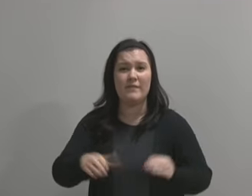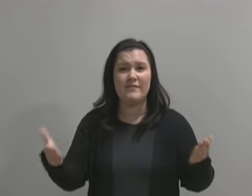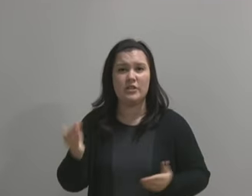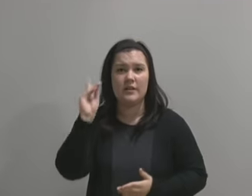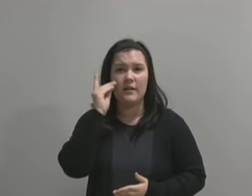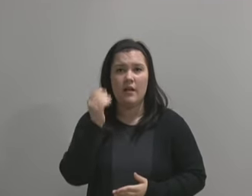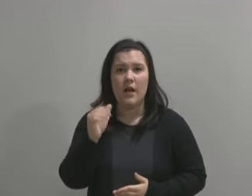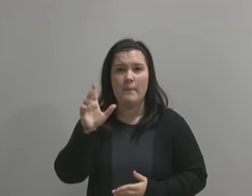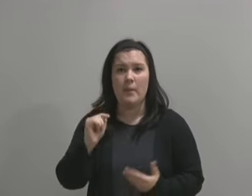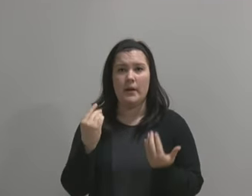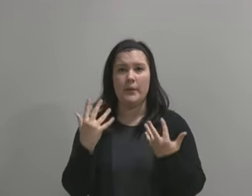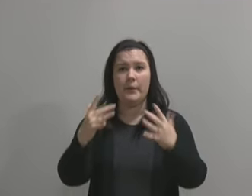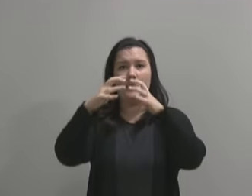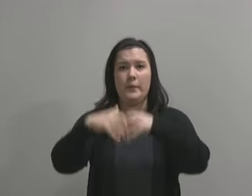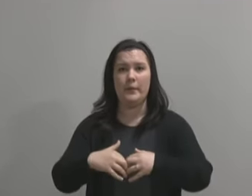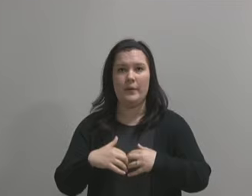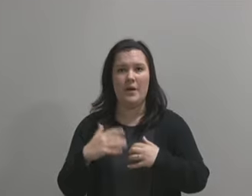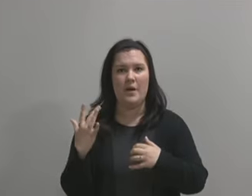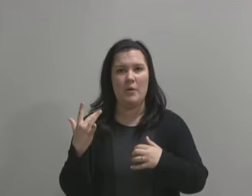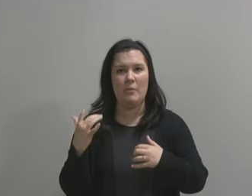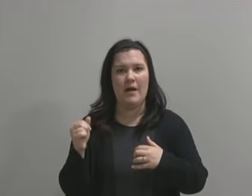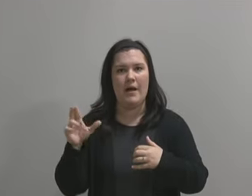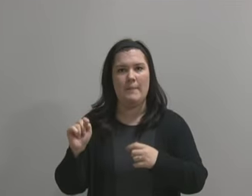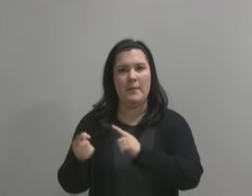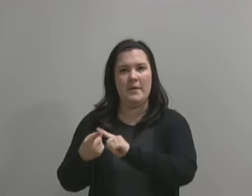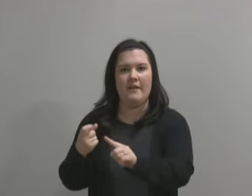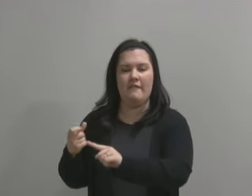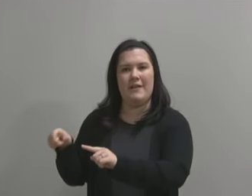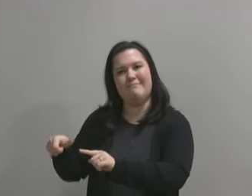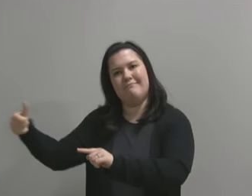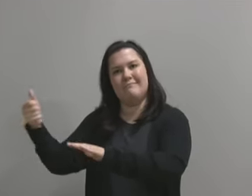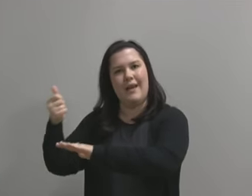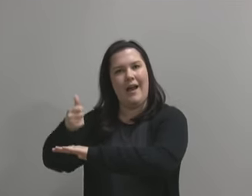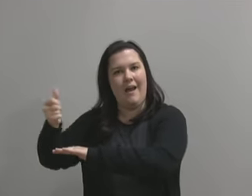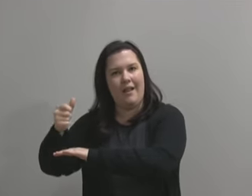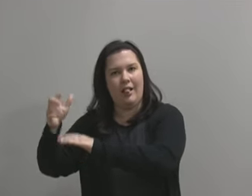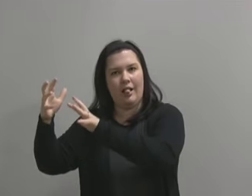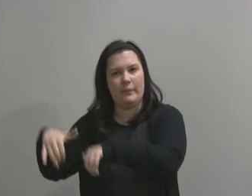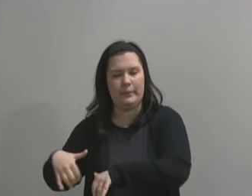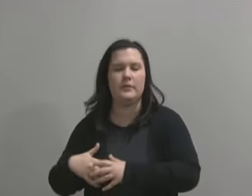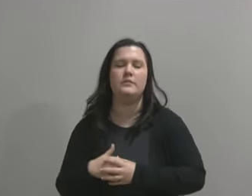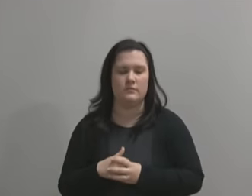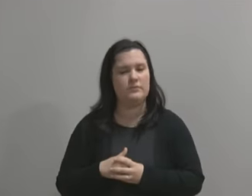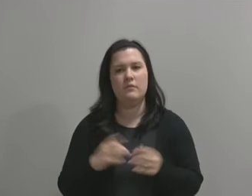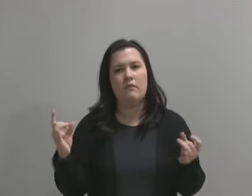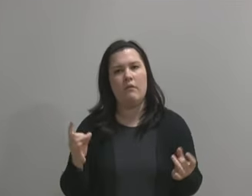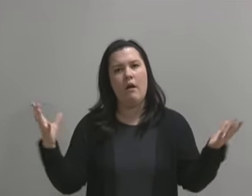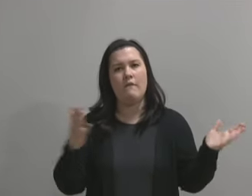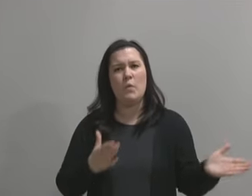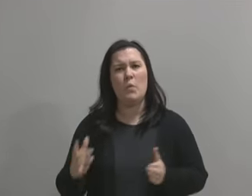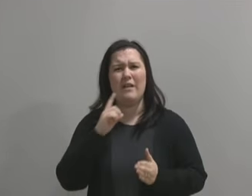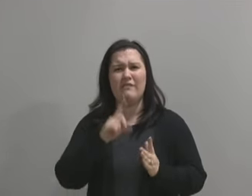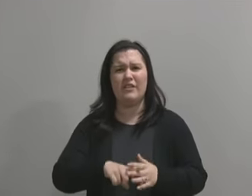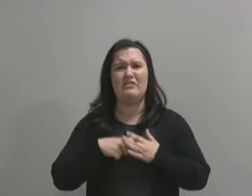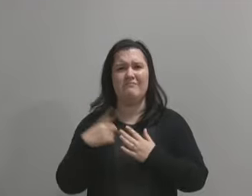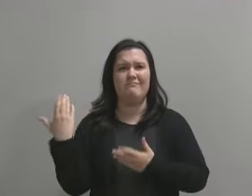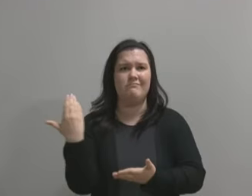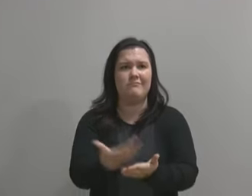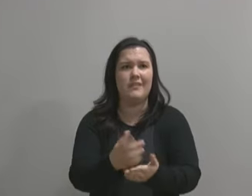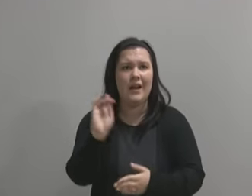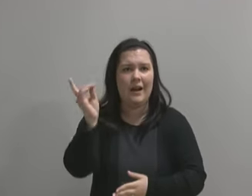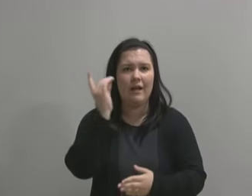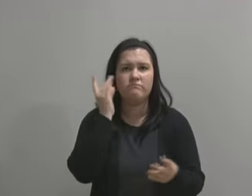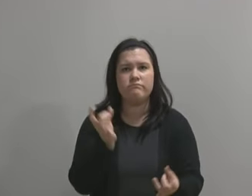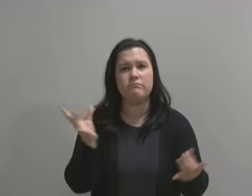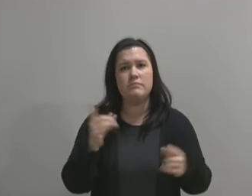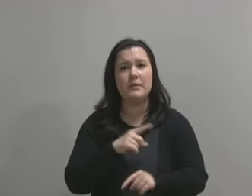our apartment burned down because of a fire in our neighbor's attic. It was a devastating way to start our time in Dallas, but